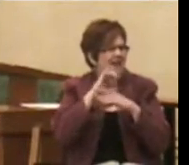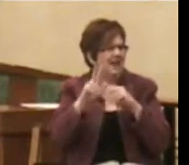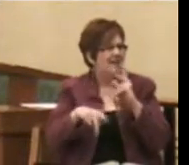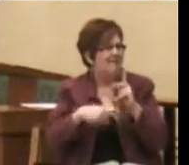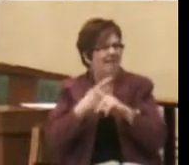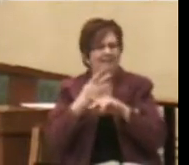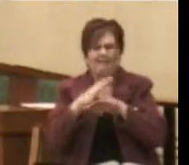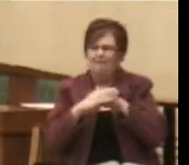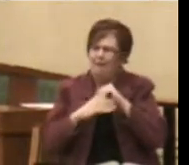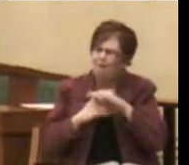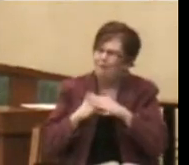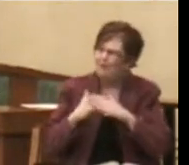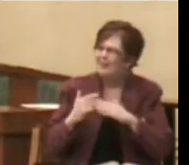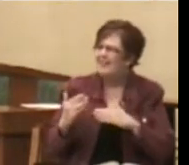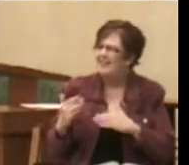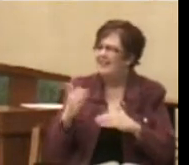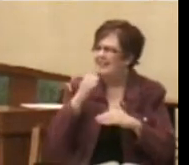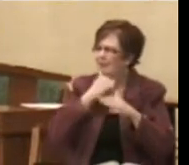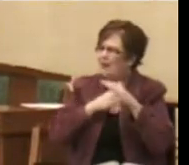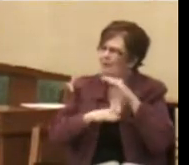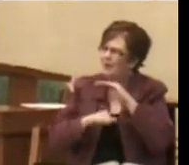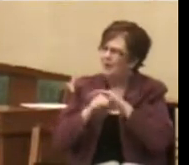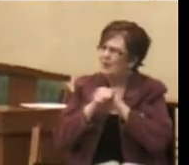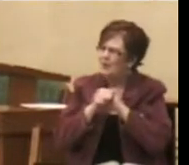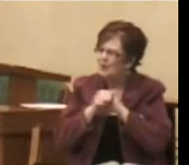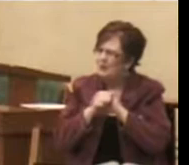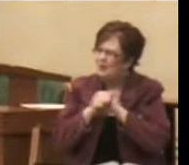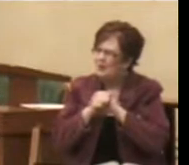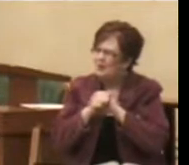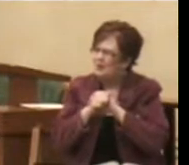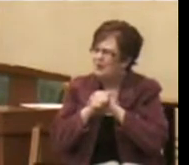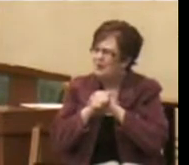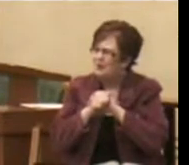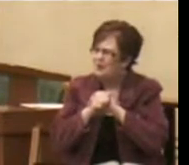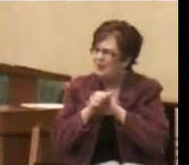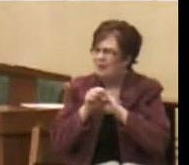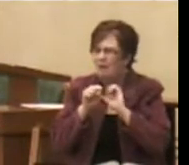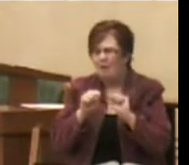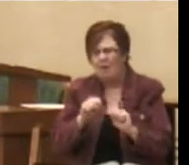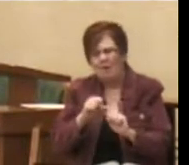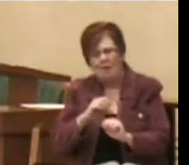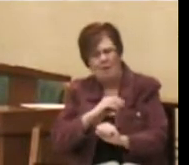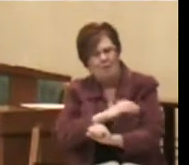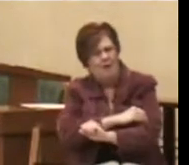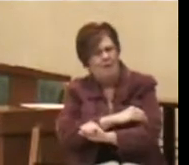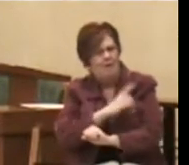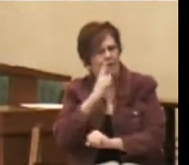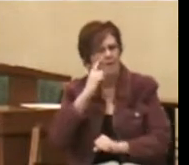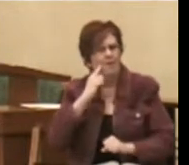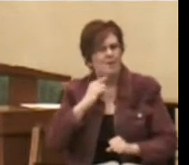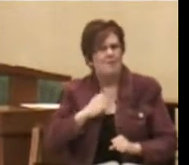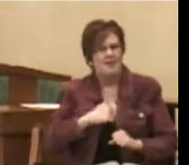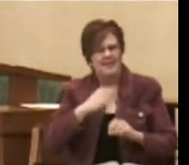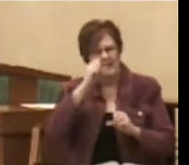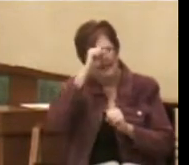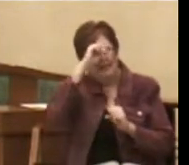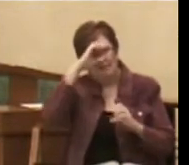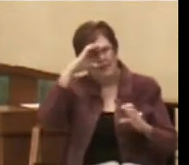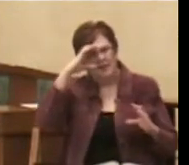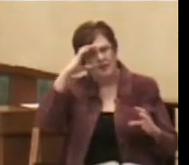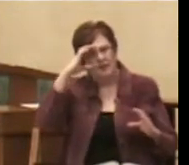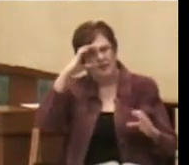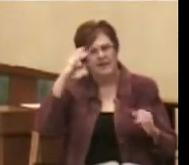of comforting refuge. That is a powerful image for me. Even as I